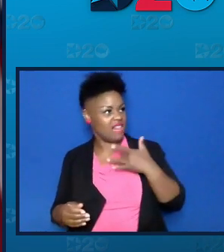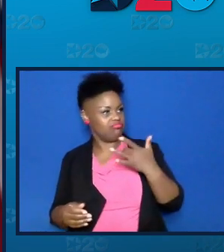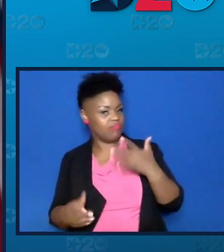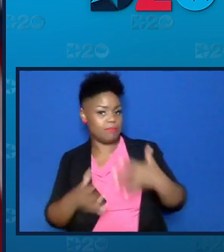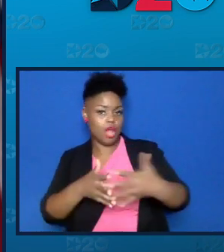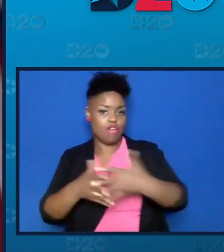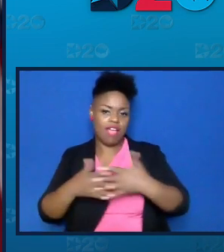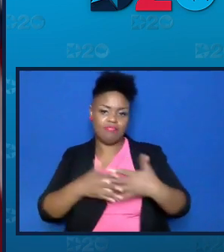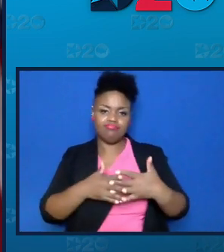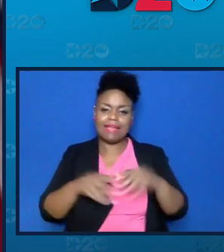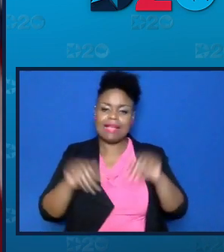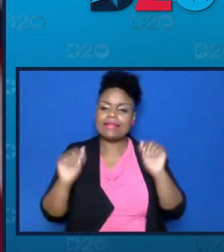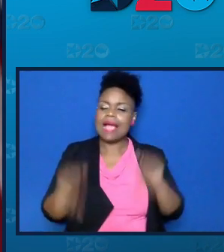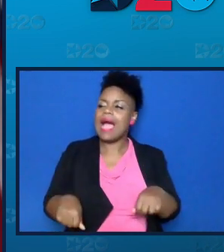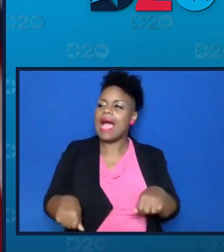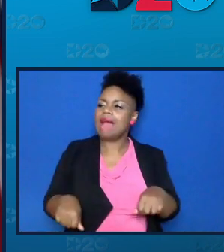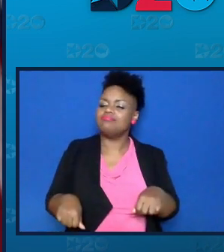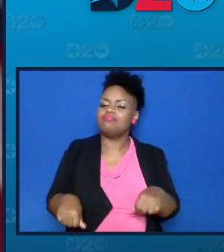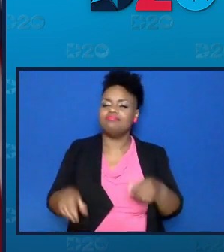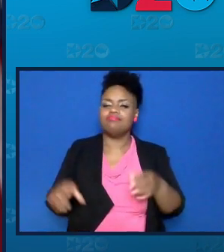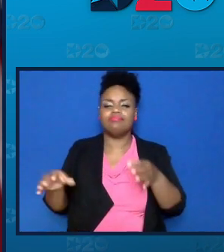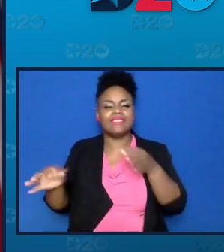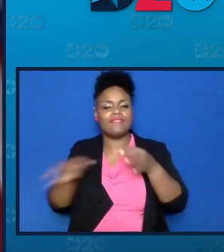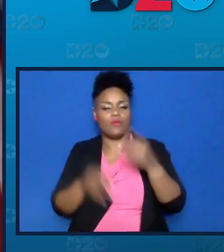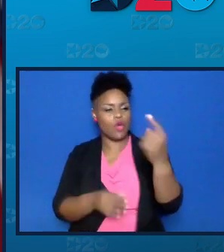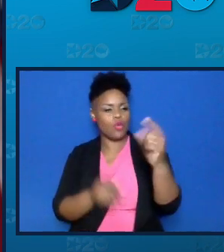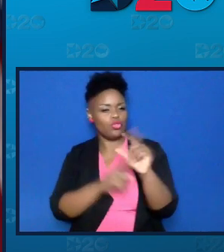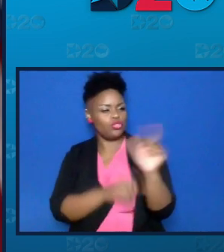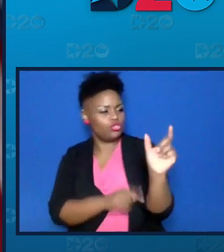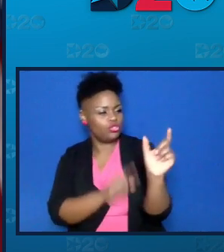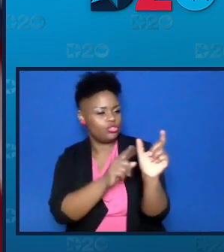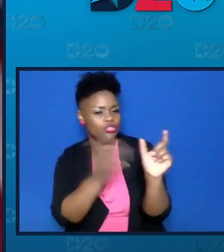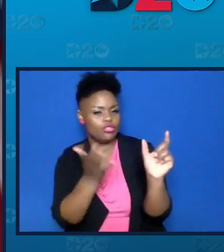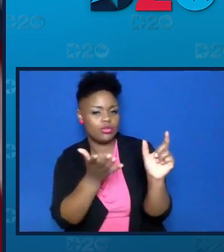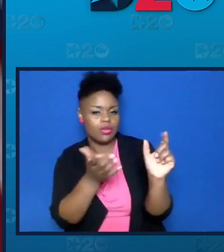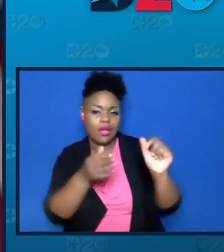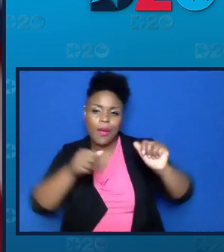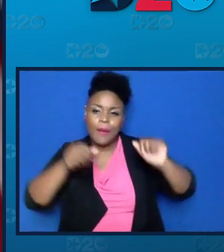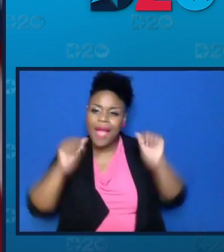possibilities. The defining feature of America, everything is possible.